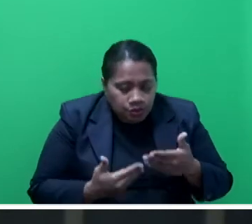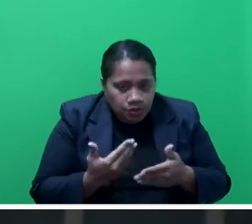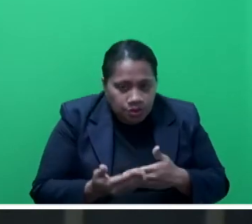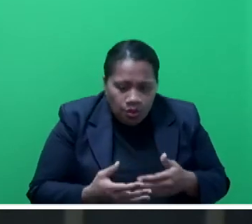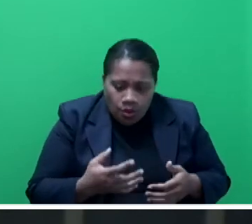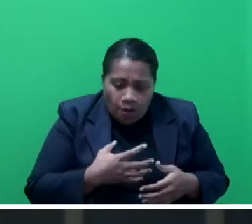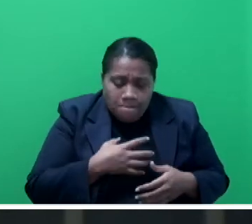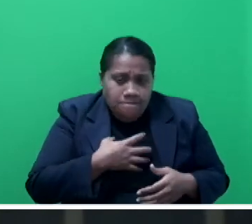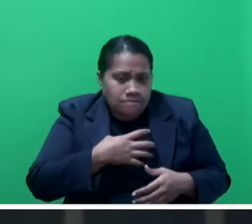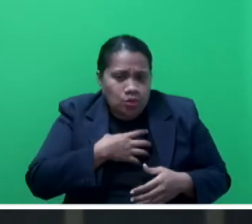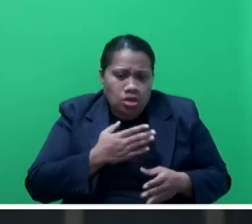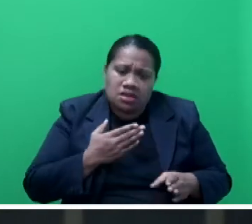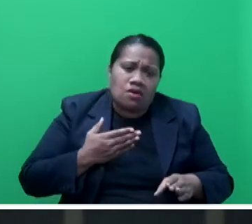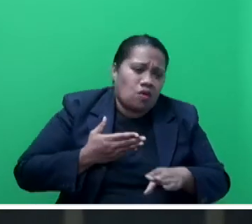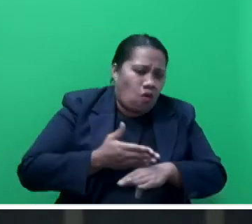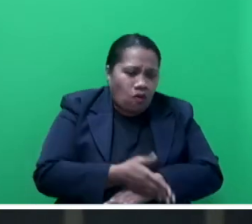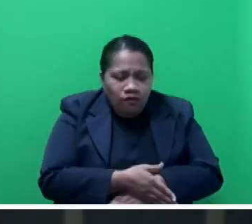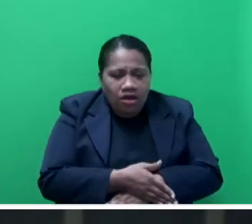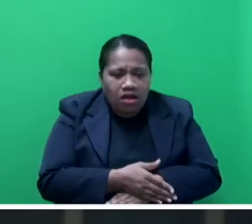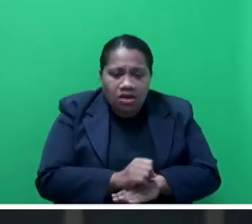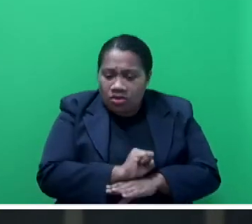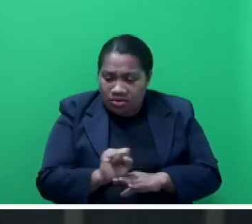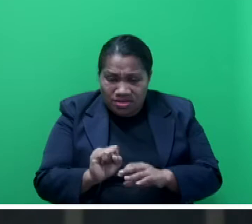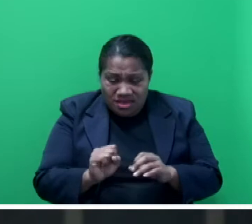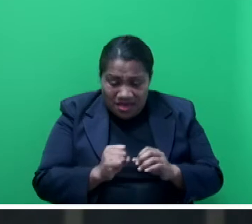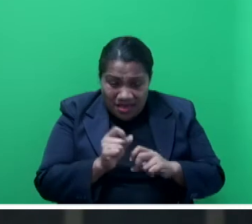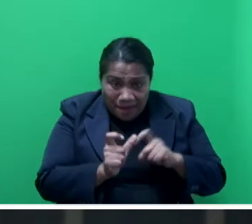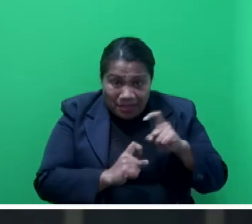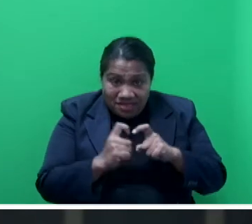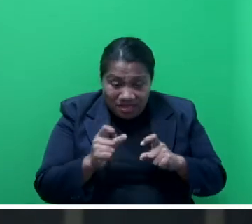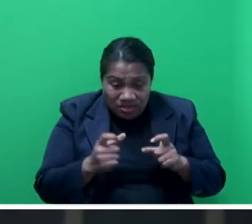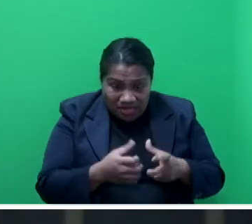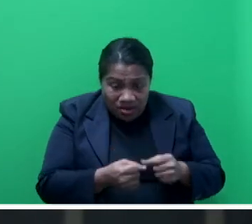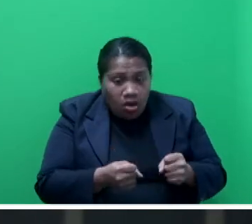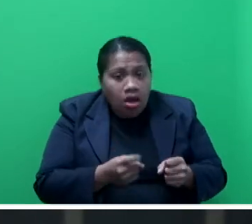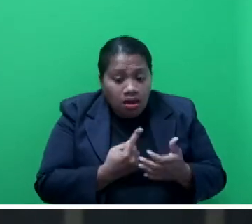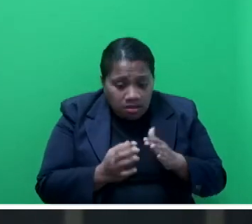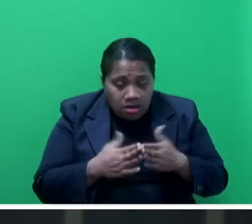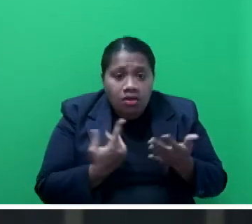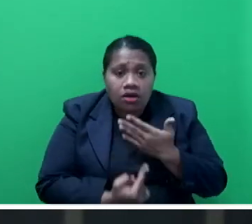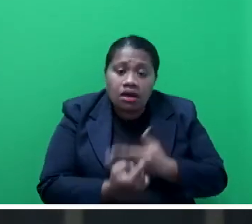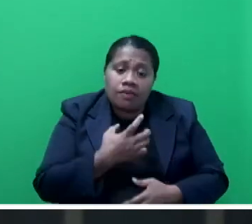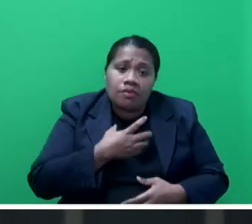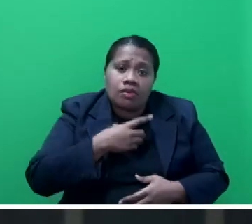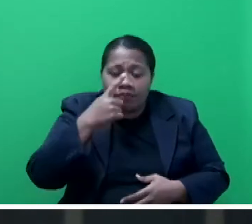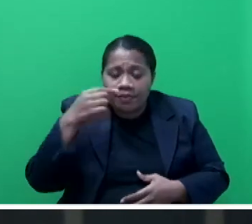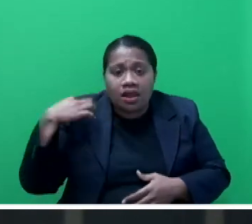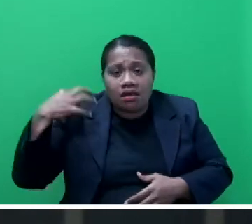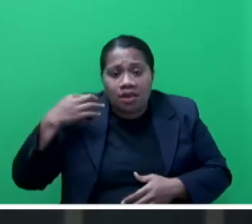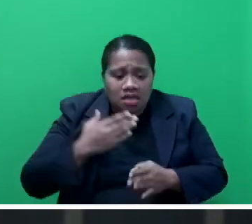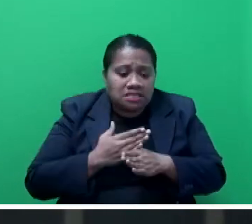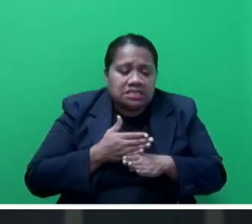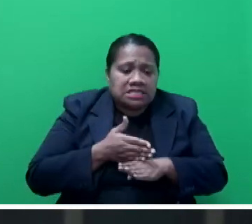capacity, the capacity they were programmed or they're designed for. Now they are being asked to produce for many more people than they were originally designed for.